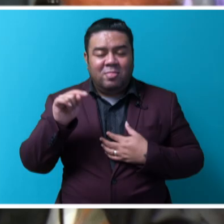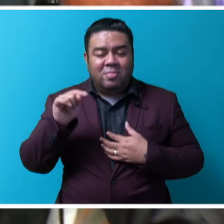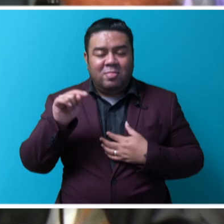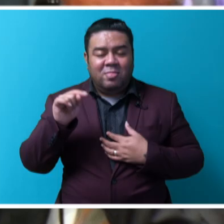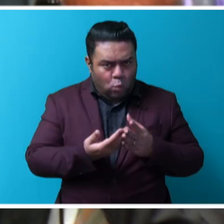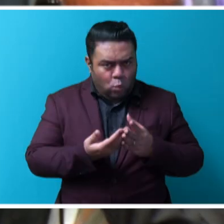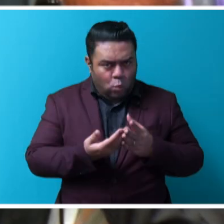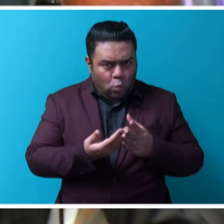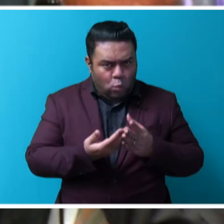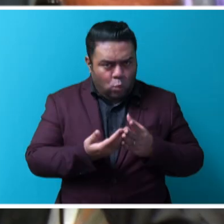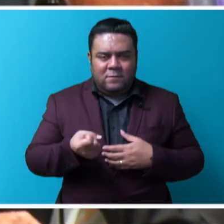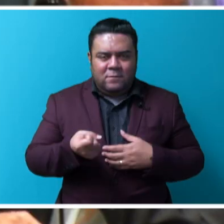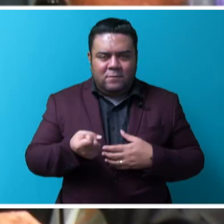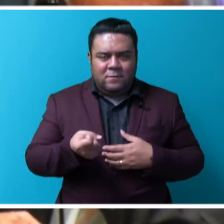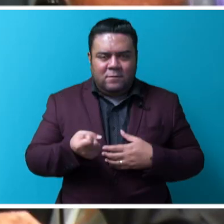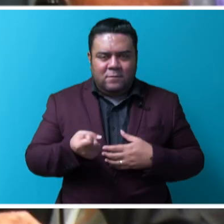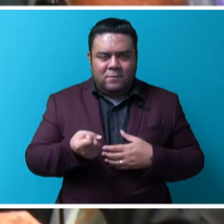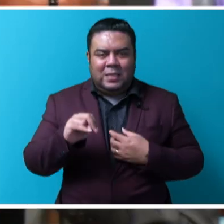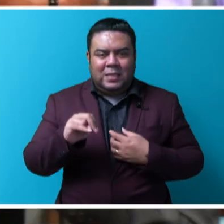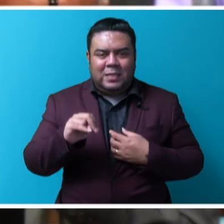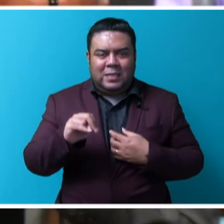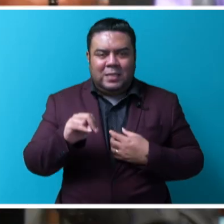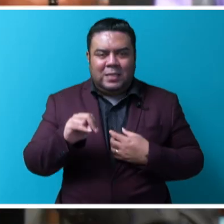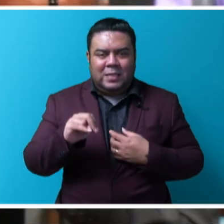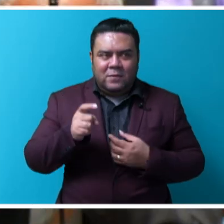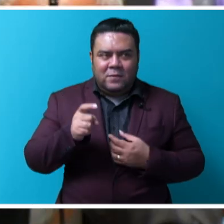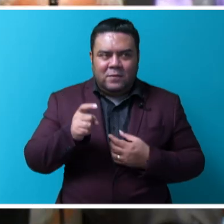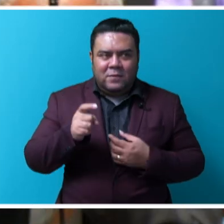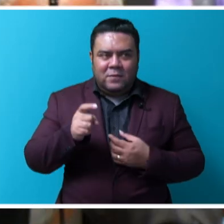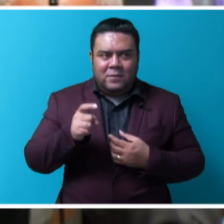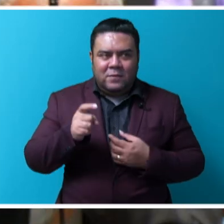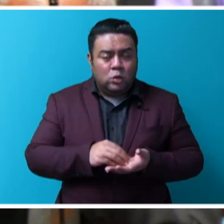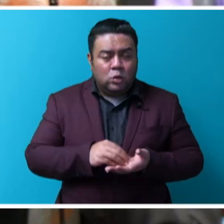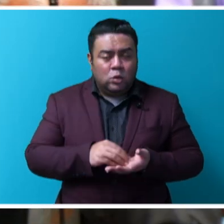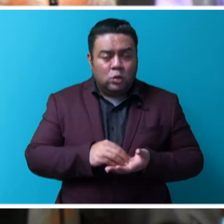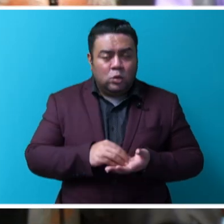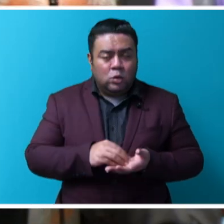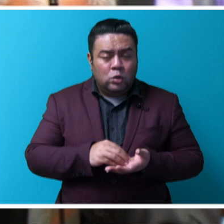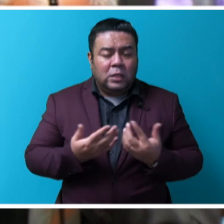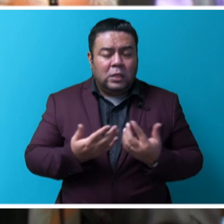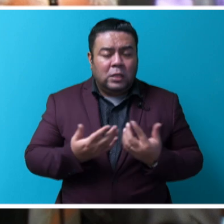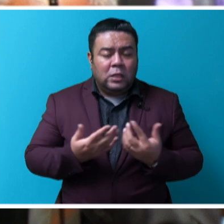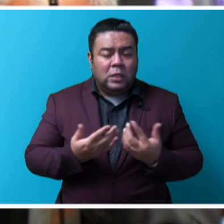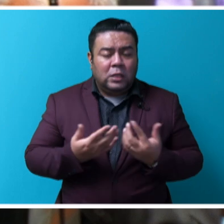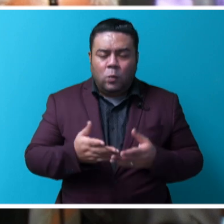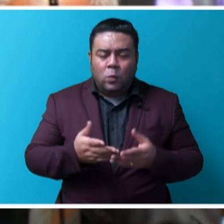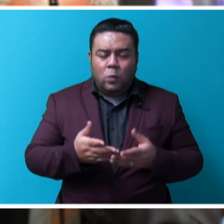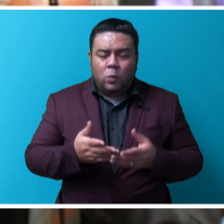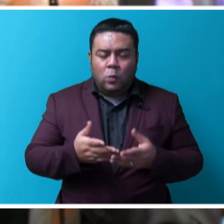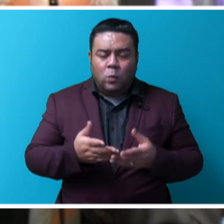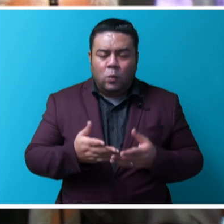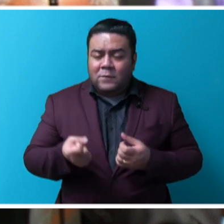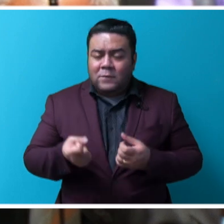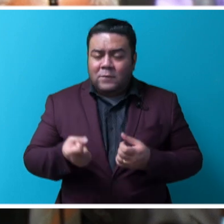Pollution Control Unit, which has received an additional allocation of 216,000. This increase is both